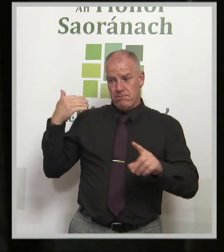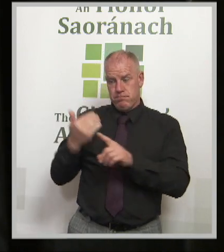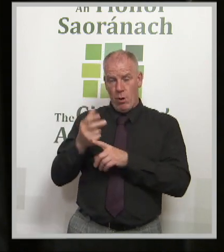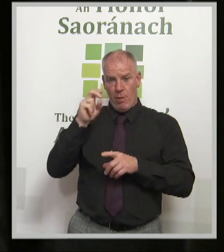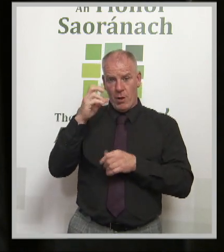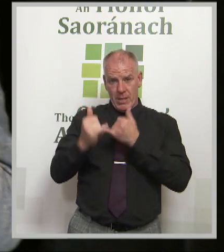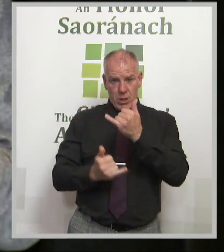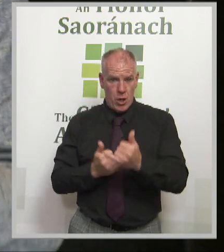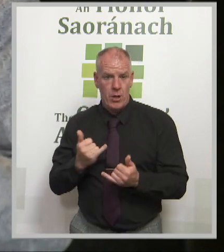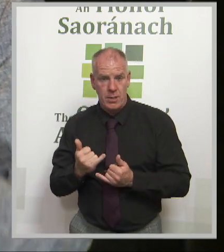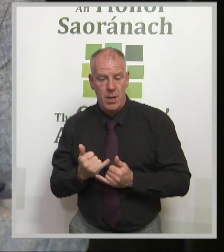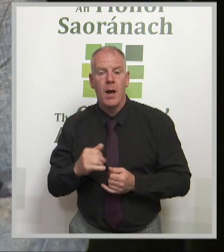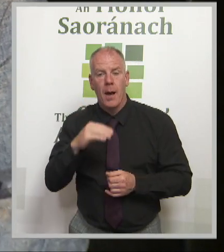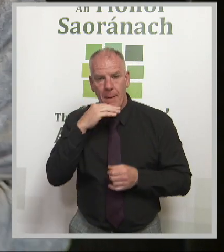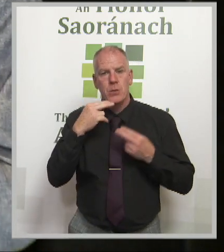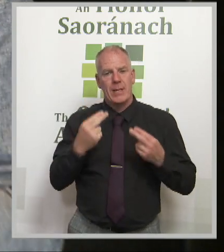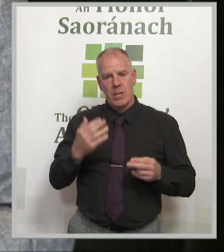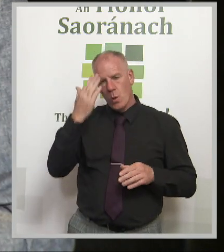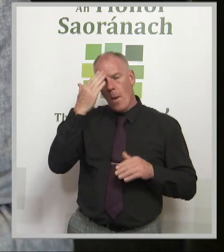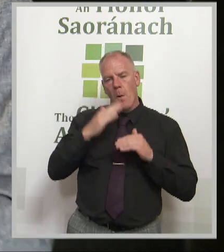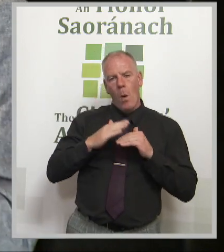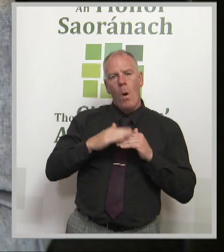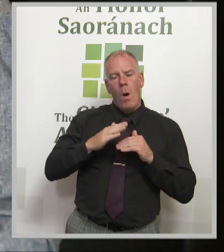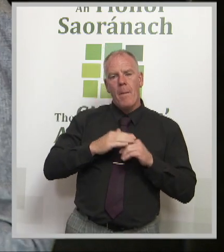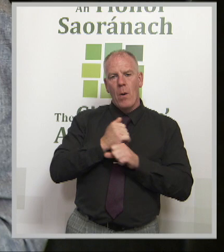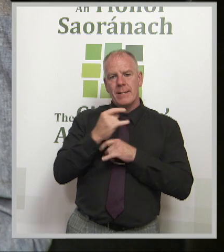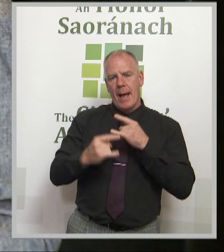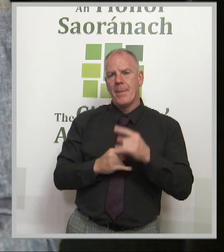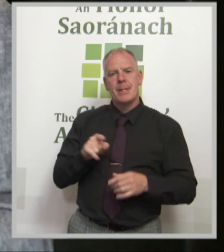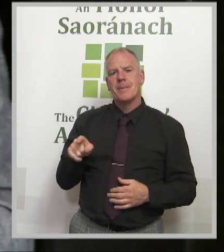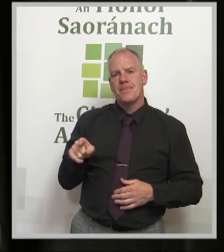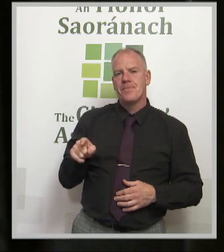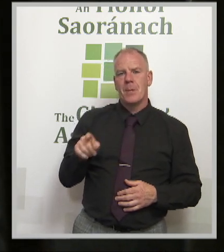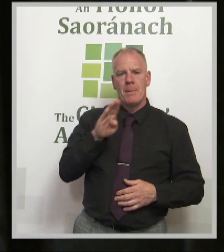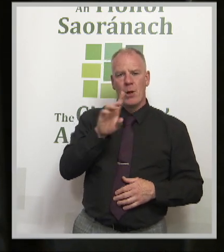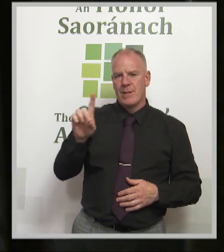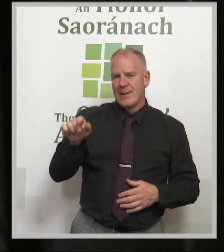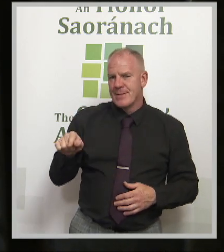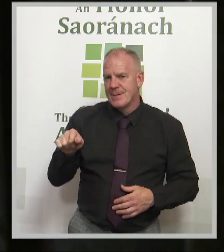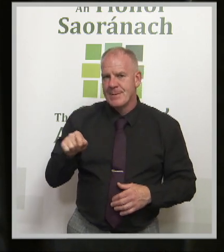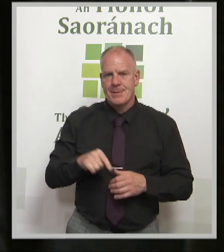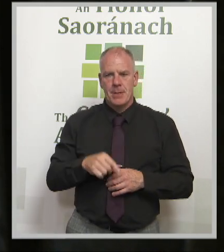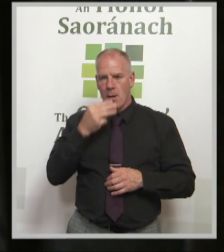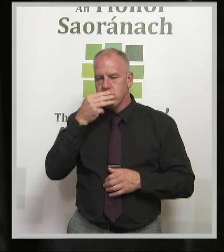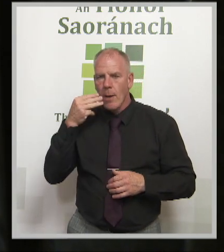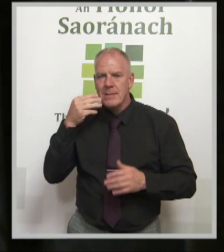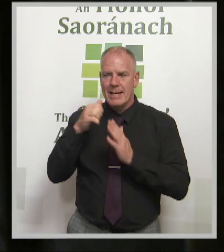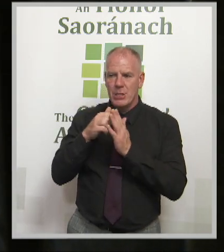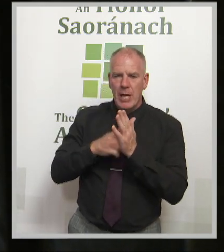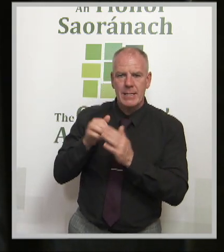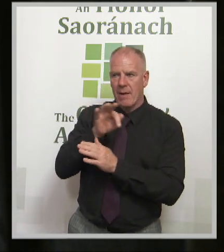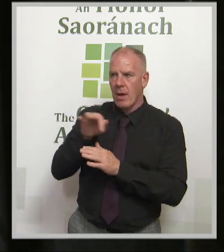That will tell us that we need to know more about what's going on in terms of the biodiversity commitments and agenda.